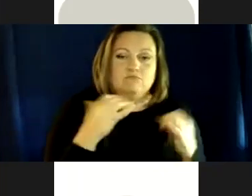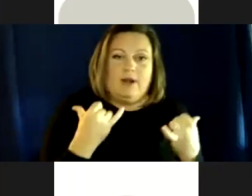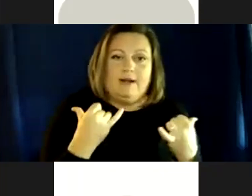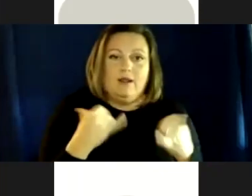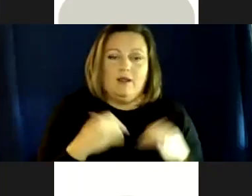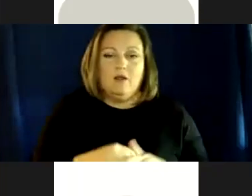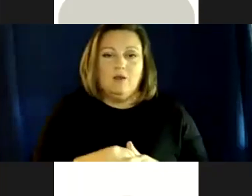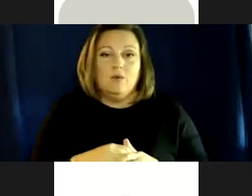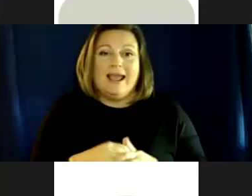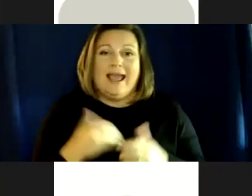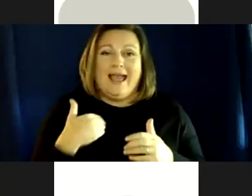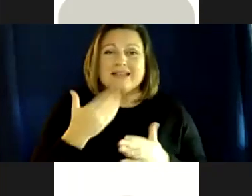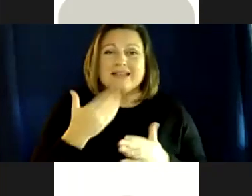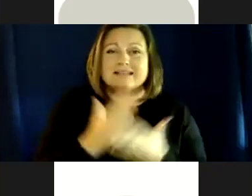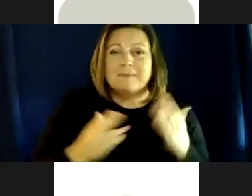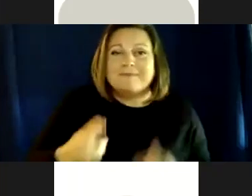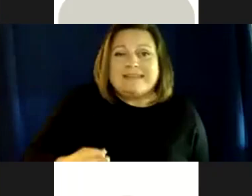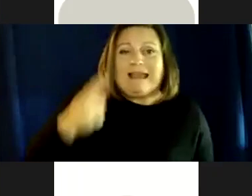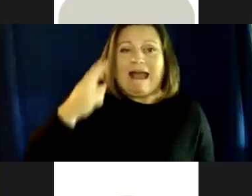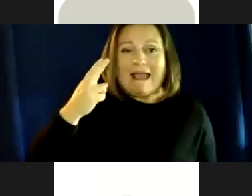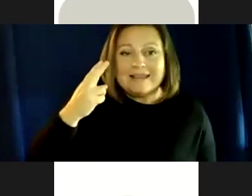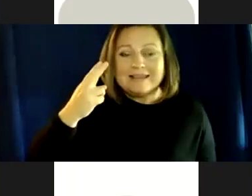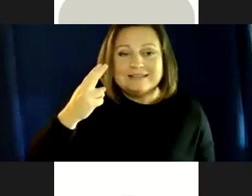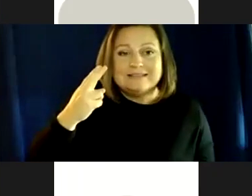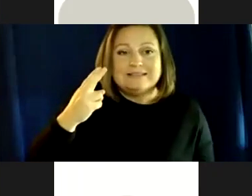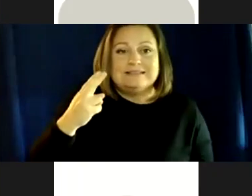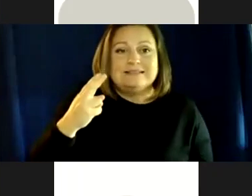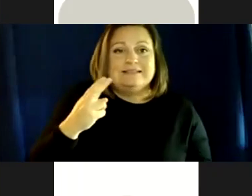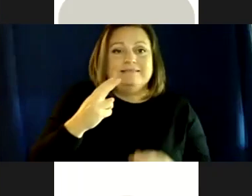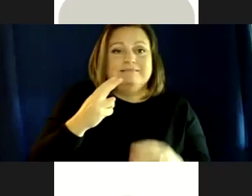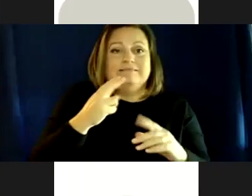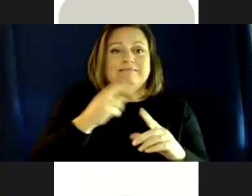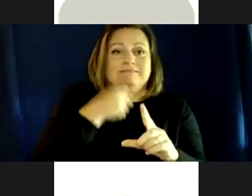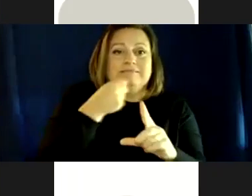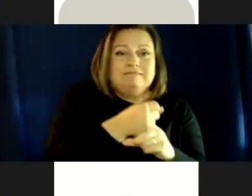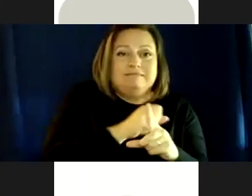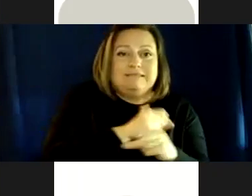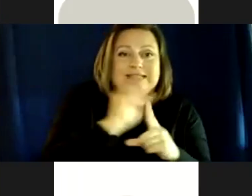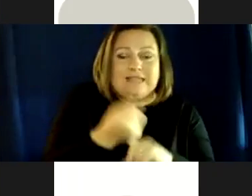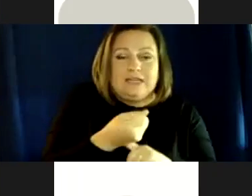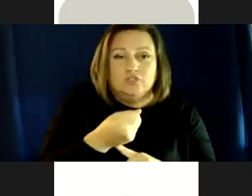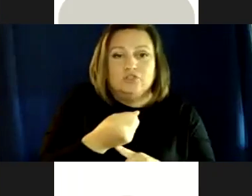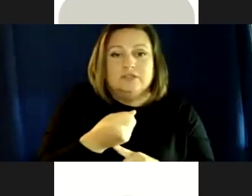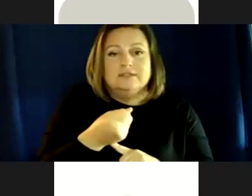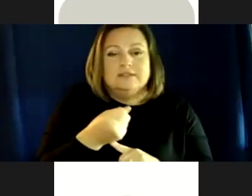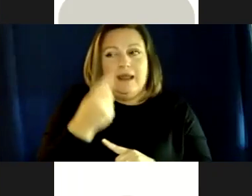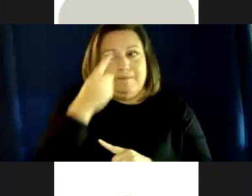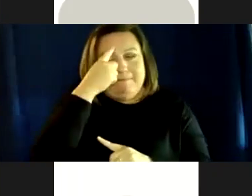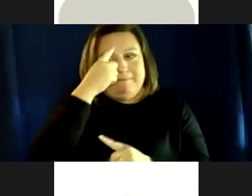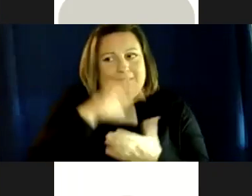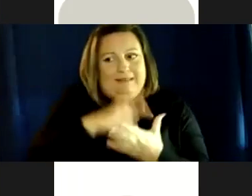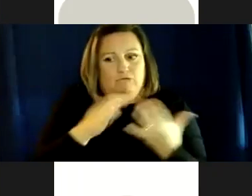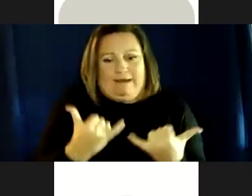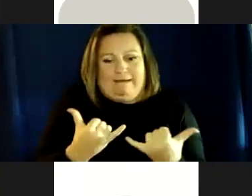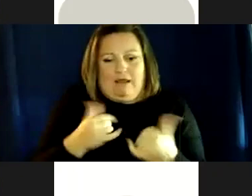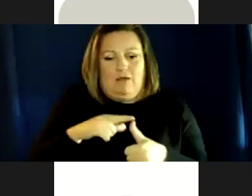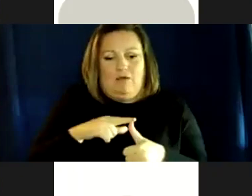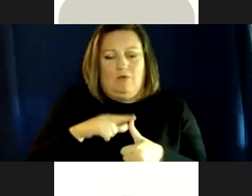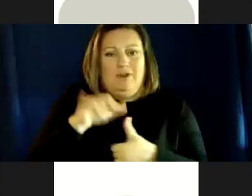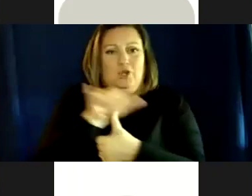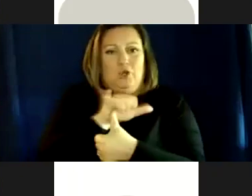some of the highest cases per capita. And right now it's behind, I believe, New York and New